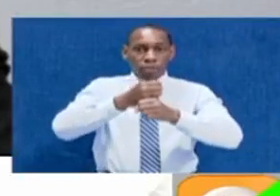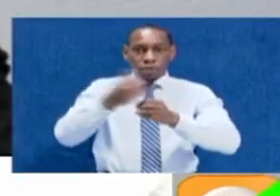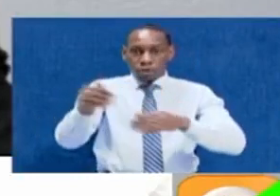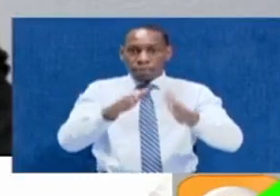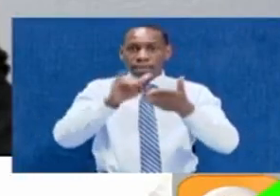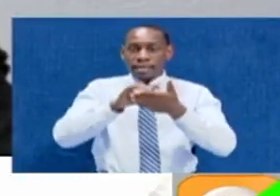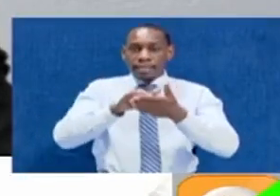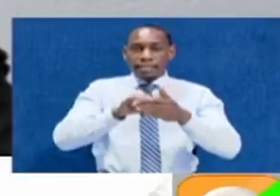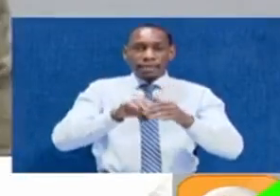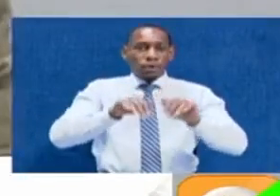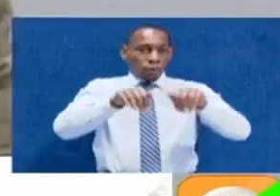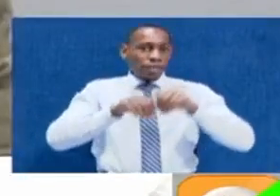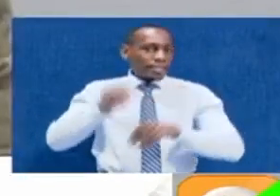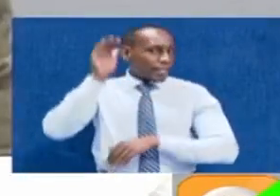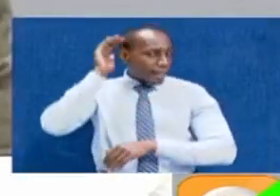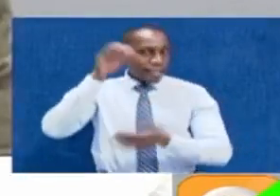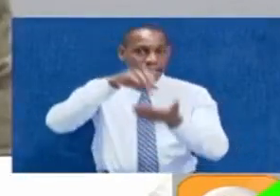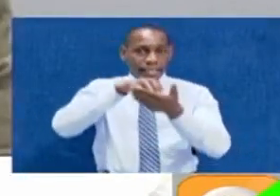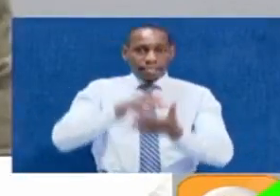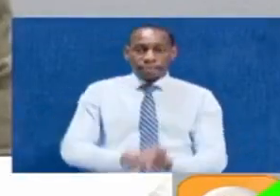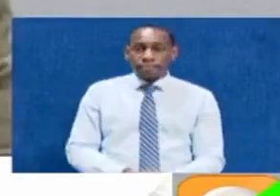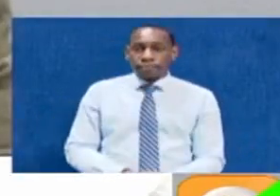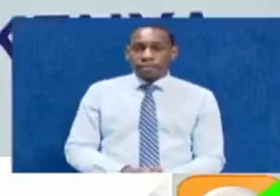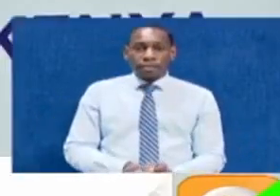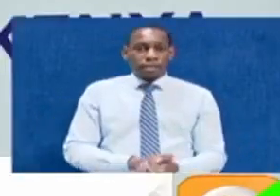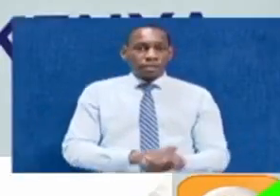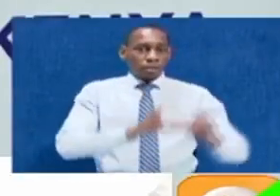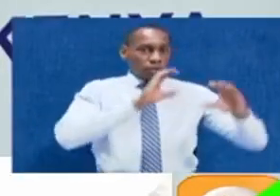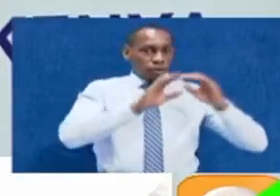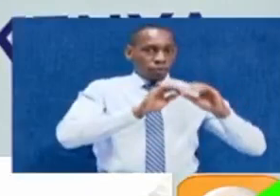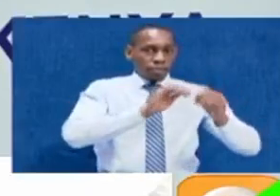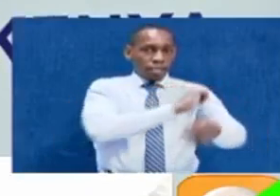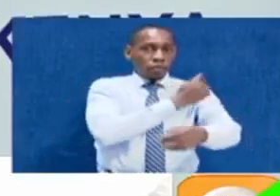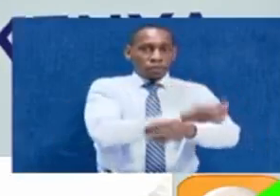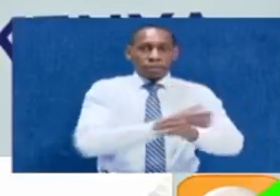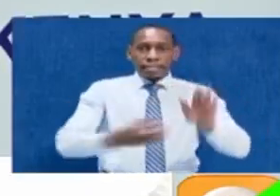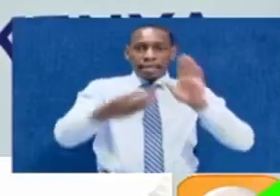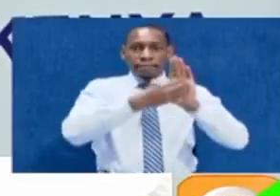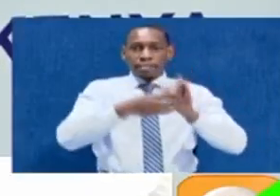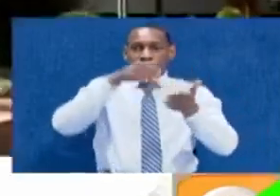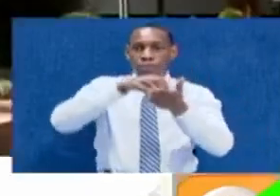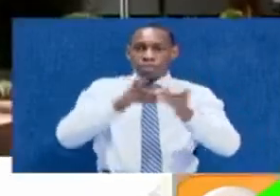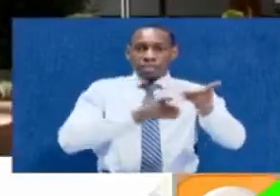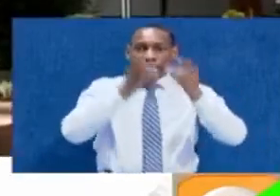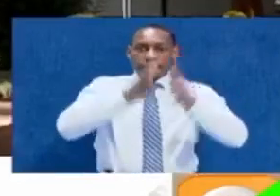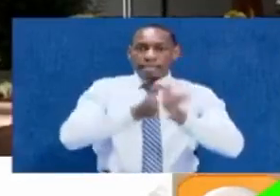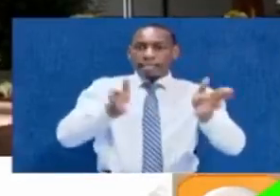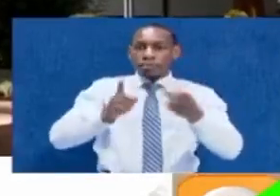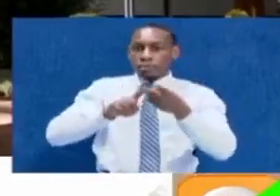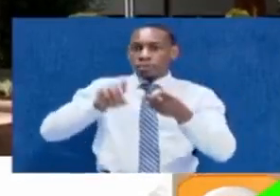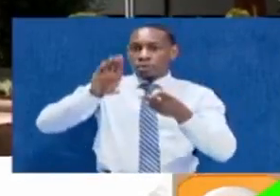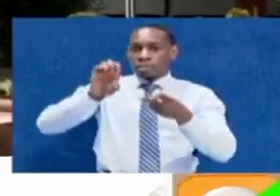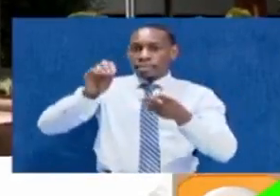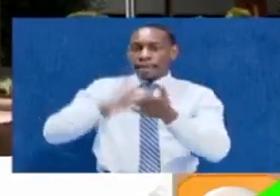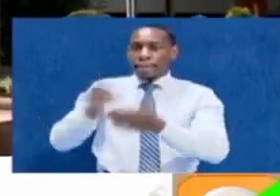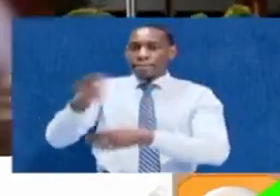serve as stay pending the hearing of the case. The regulator had re-advertised for the post of Director General CEO